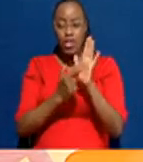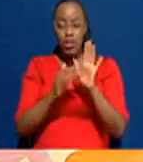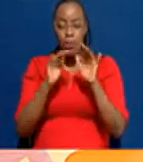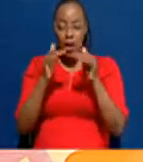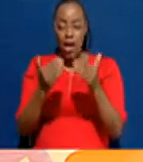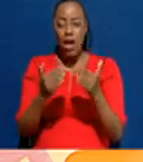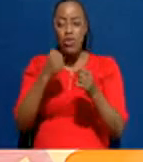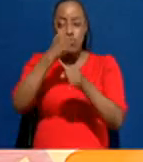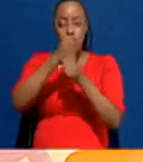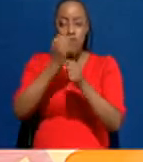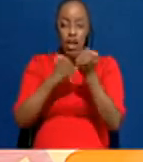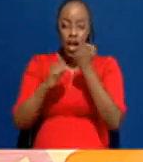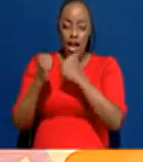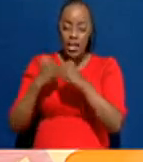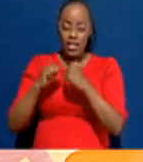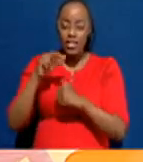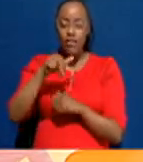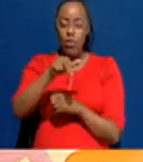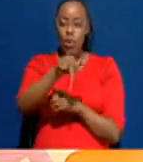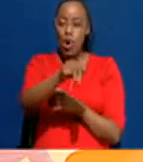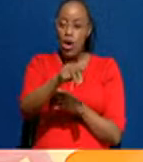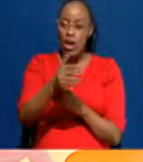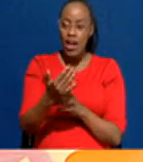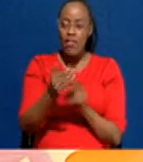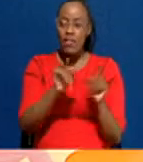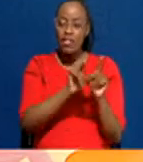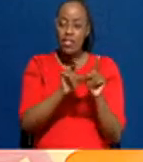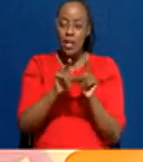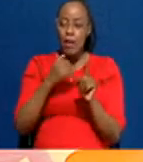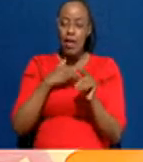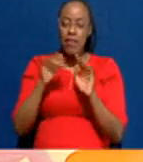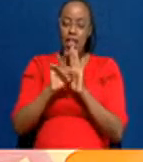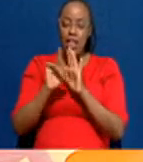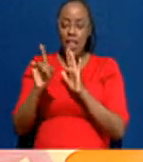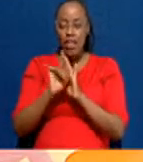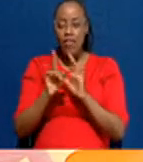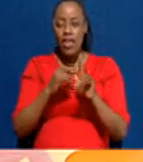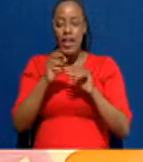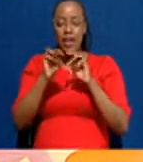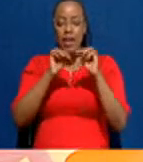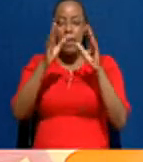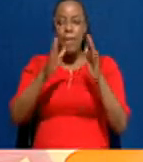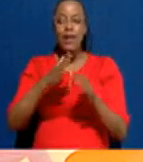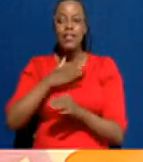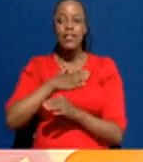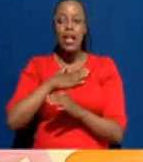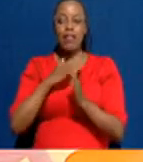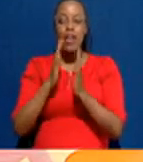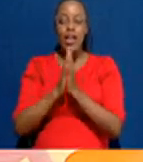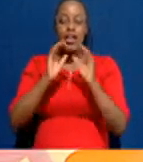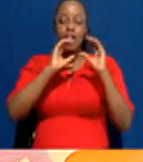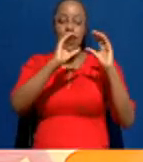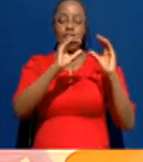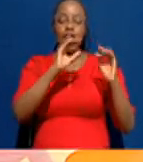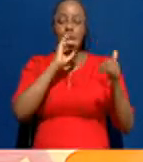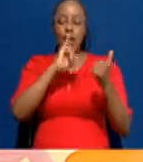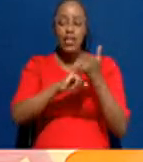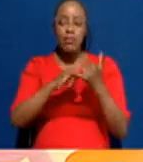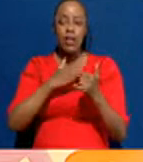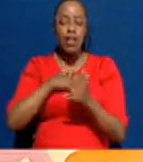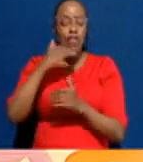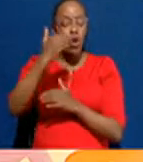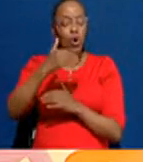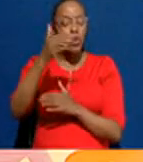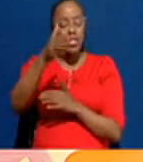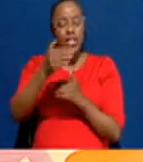still active work before giving birth, and my manager and my coach and my husband have been